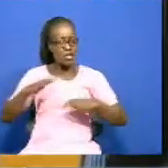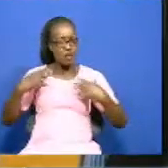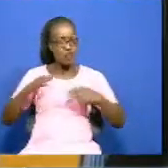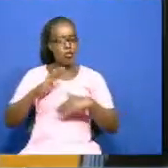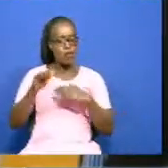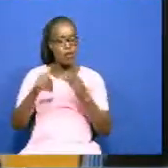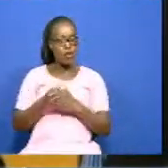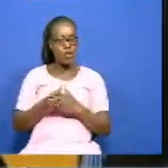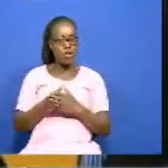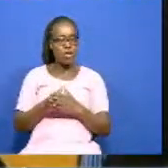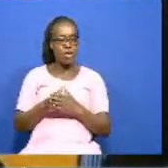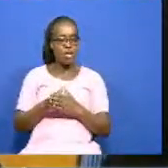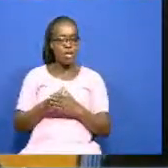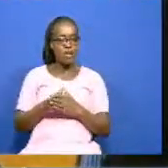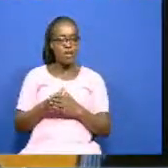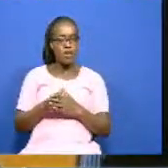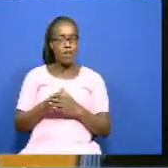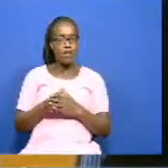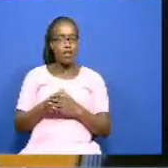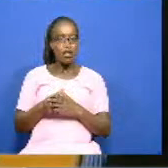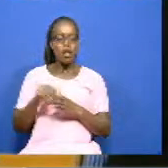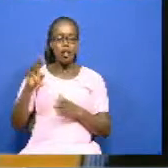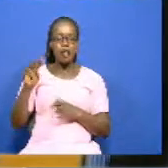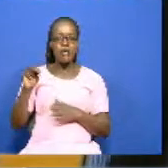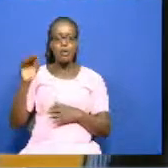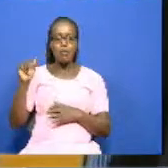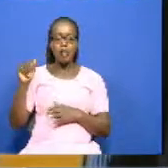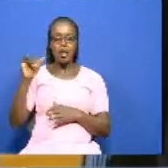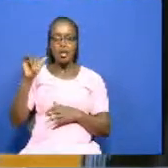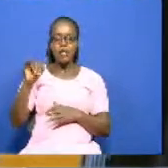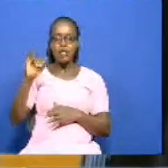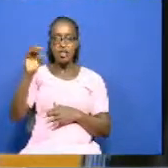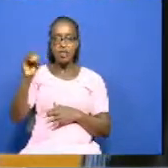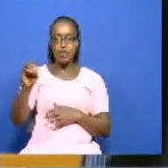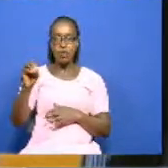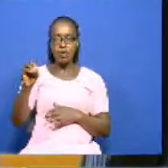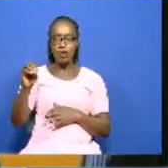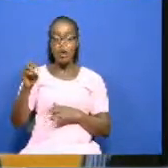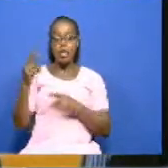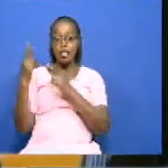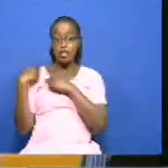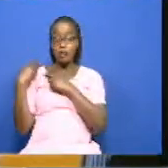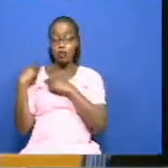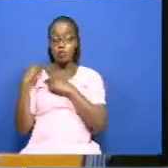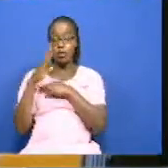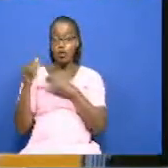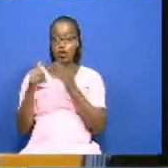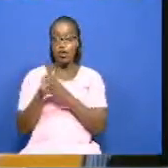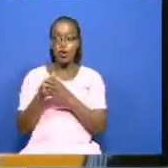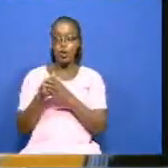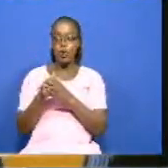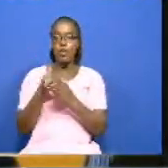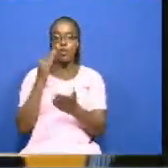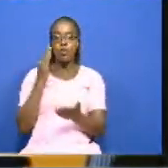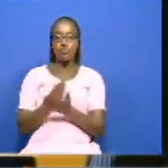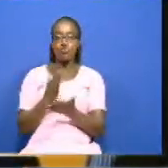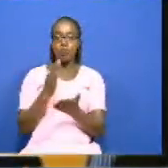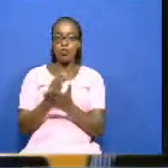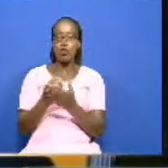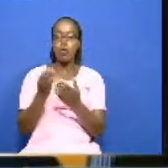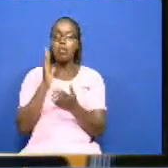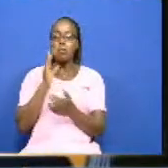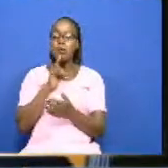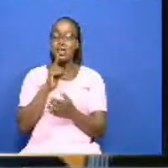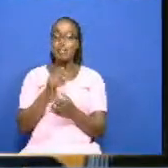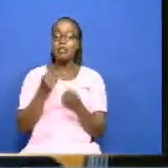spoken to Mr. Mayo, who is in charge of all parents in Kenya, and a great majority of parents are indeed very happy that the